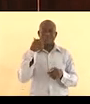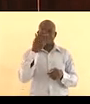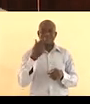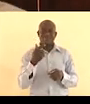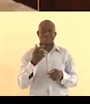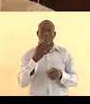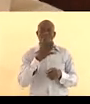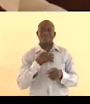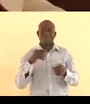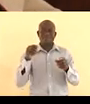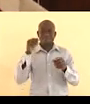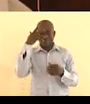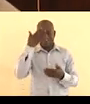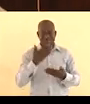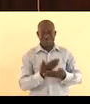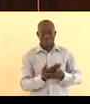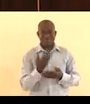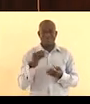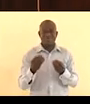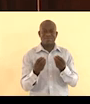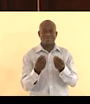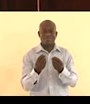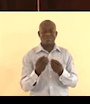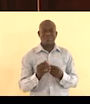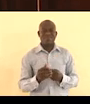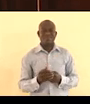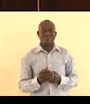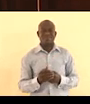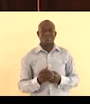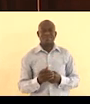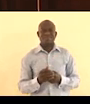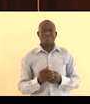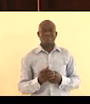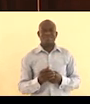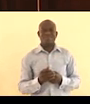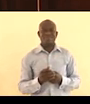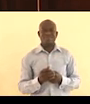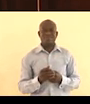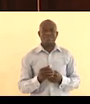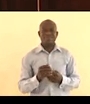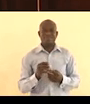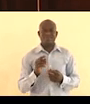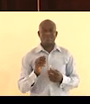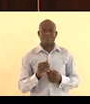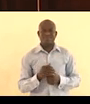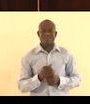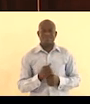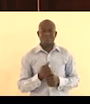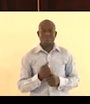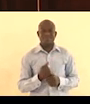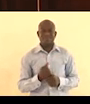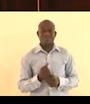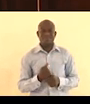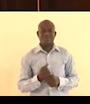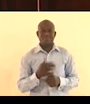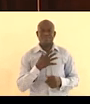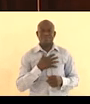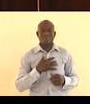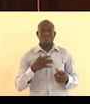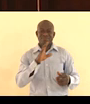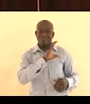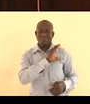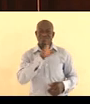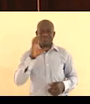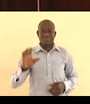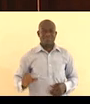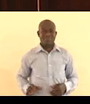as we say, son of the soil, the least he could do is just to, he has done outside Israel. And